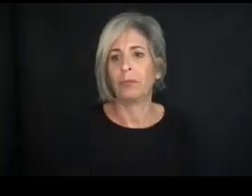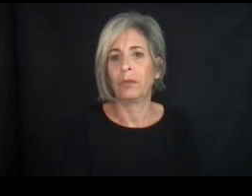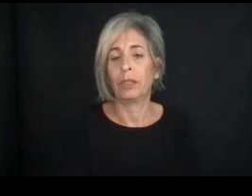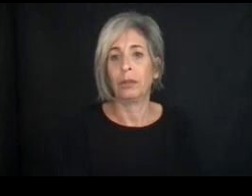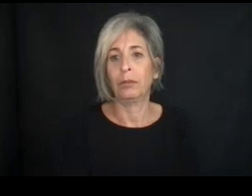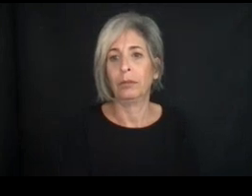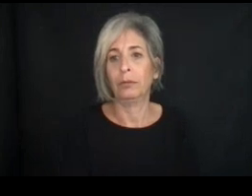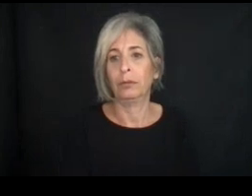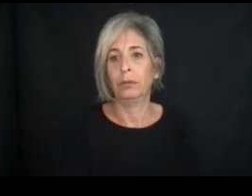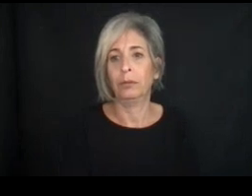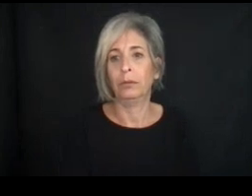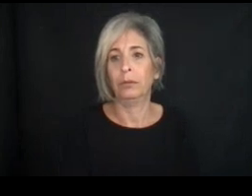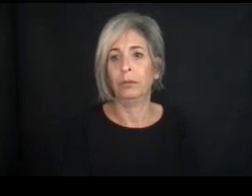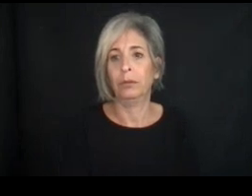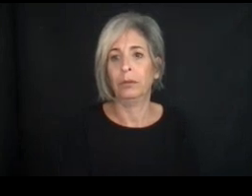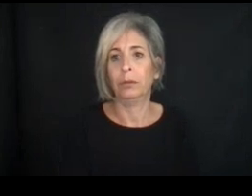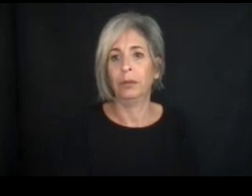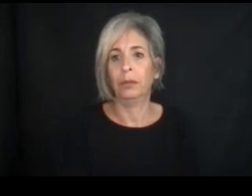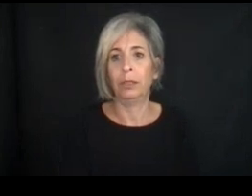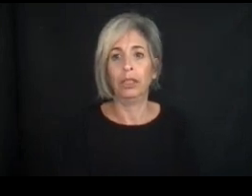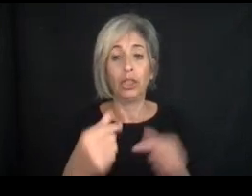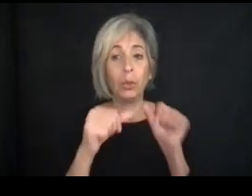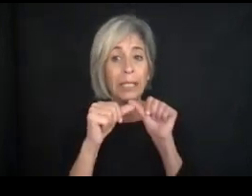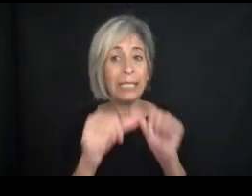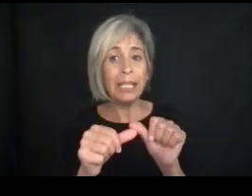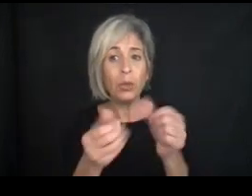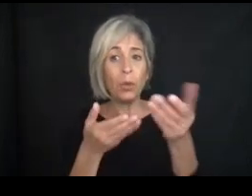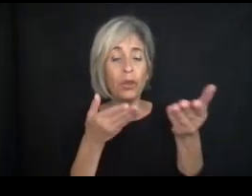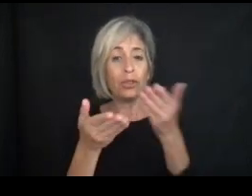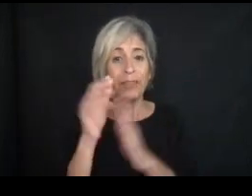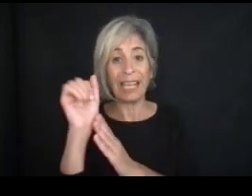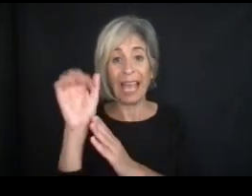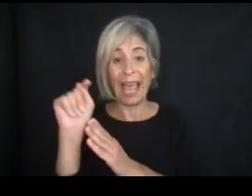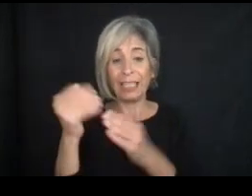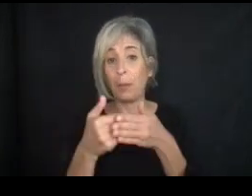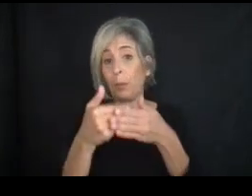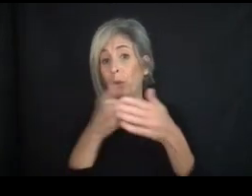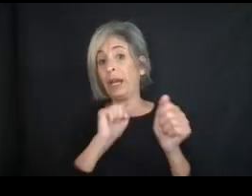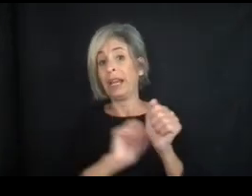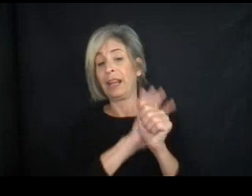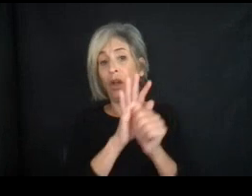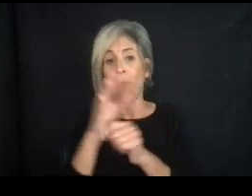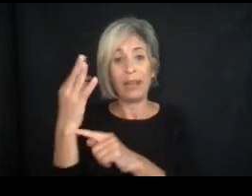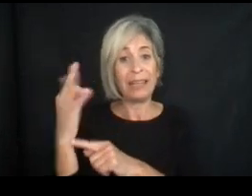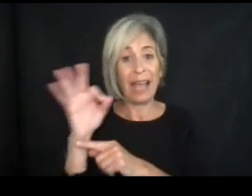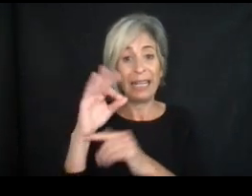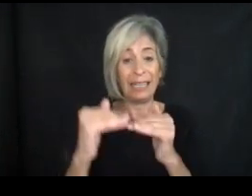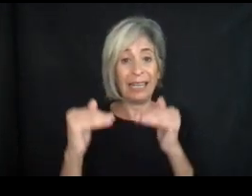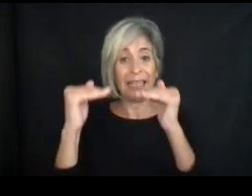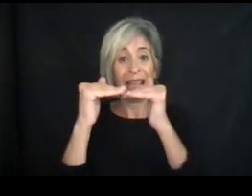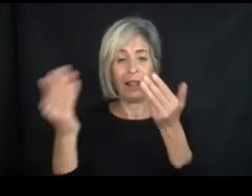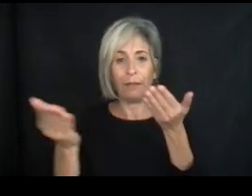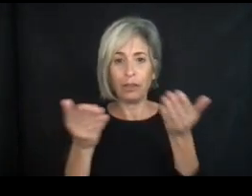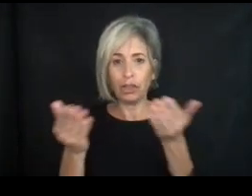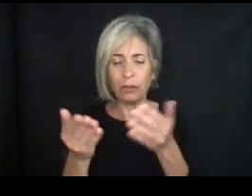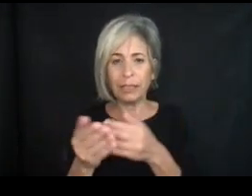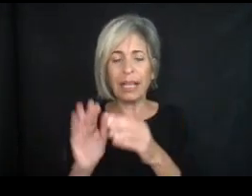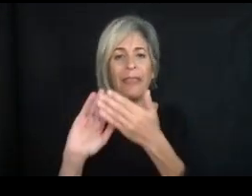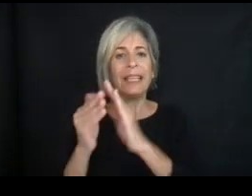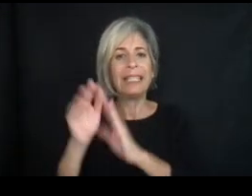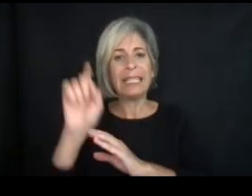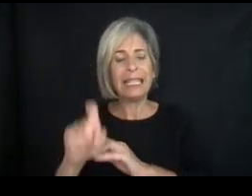continue the services at the pre-COVID-19 level of service, the city needs to